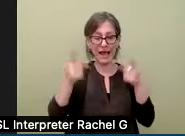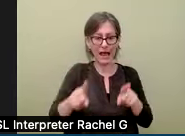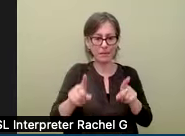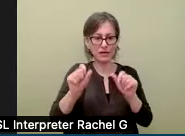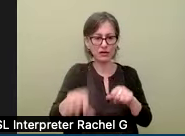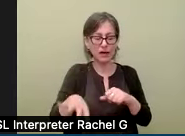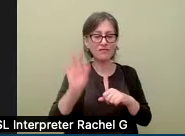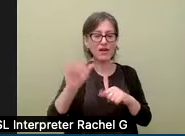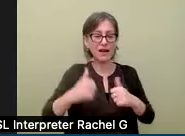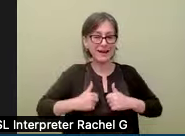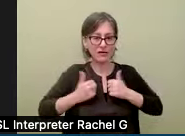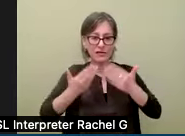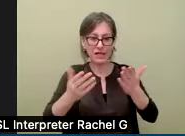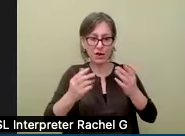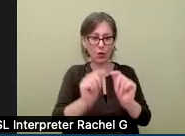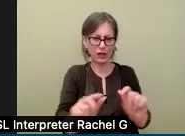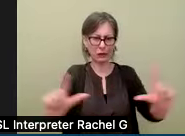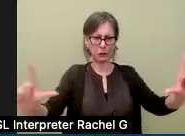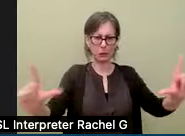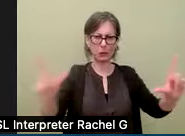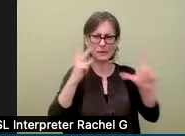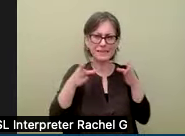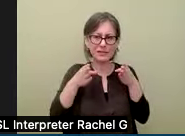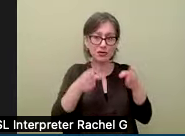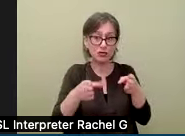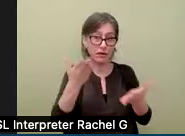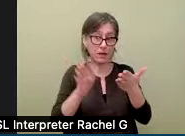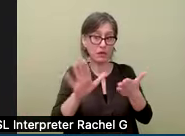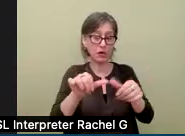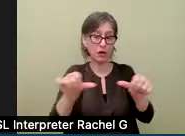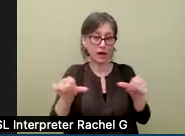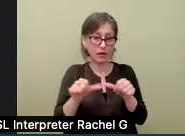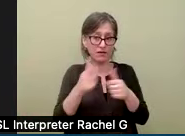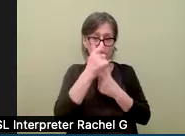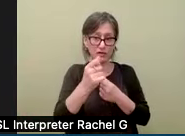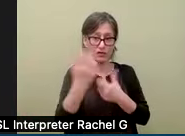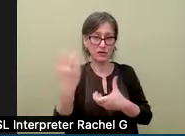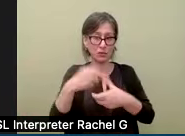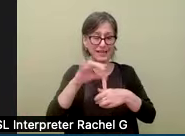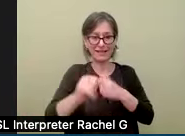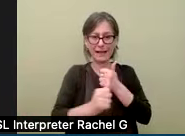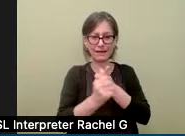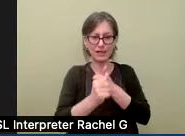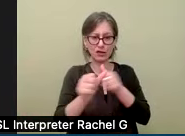box, or you can zoom in to street level detail and see if your area of interest is within a tsunami hazard area.